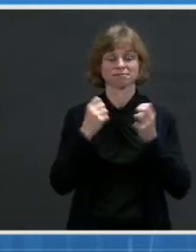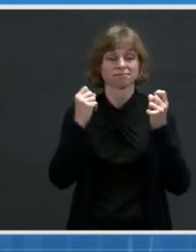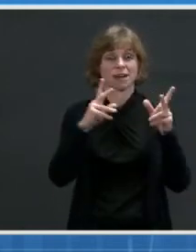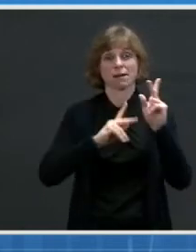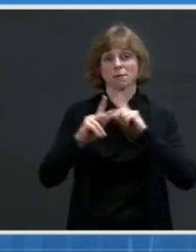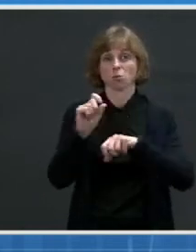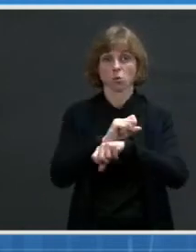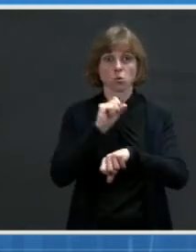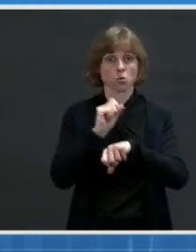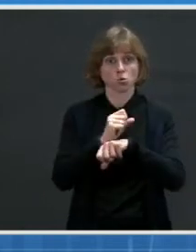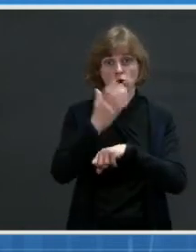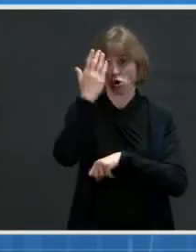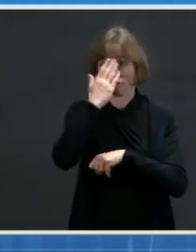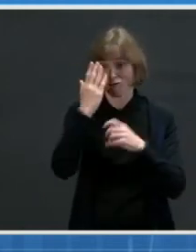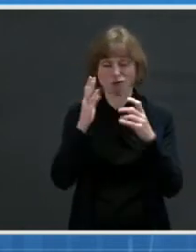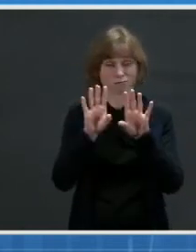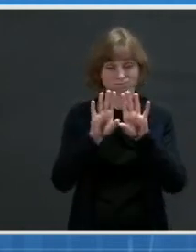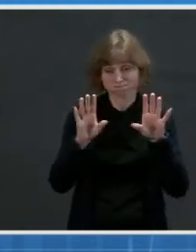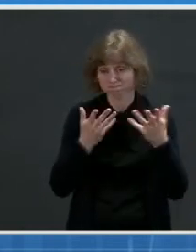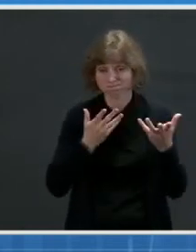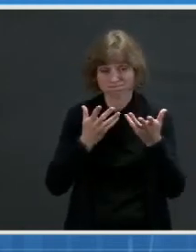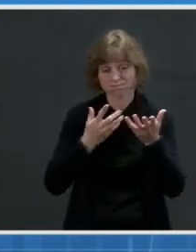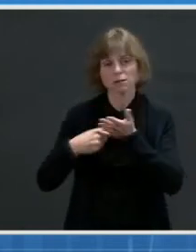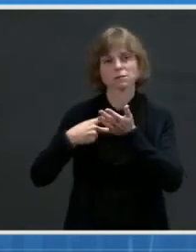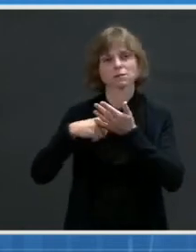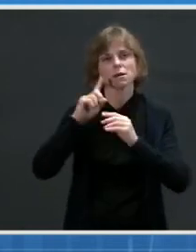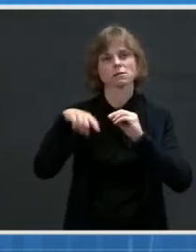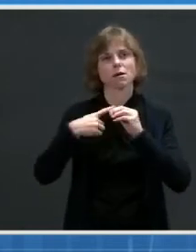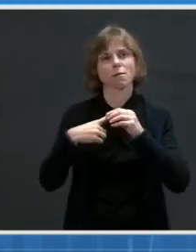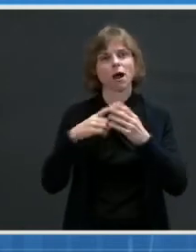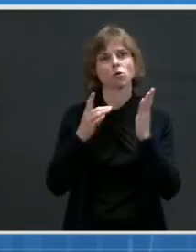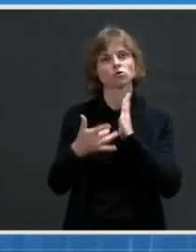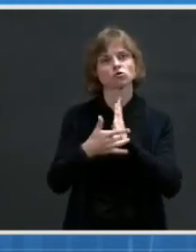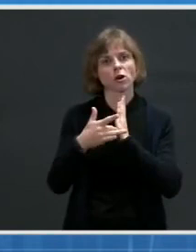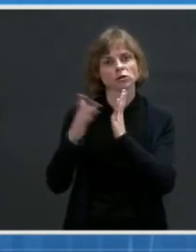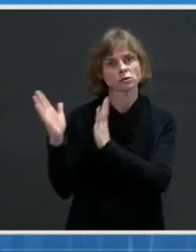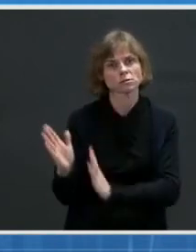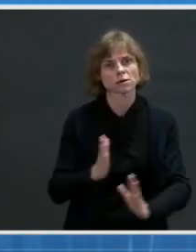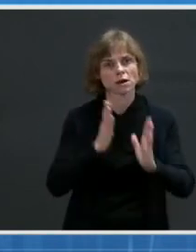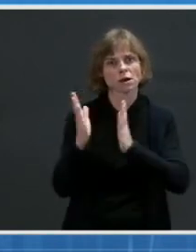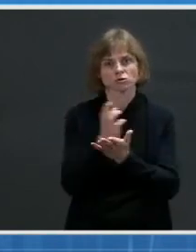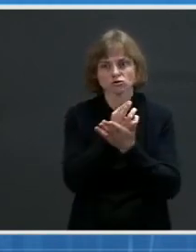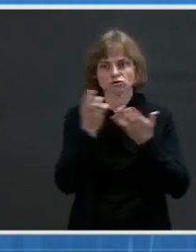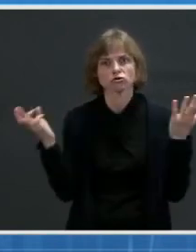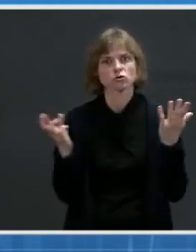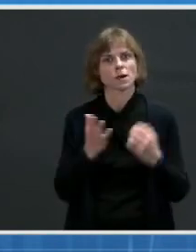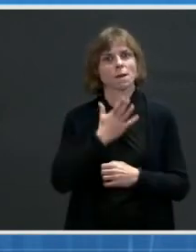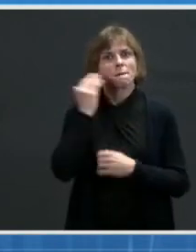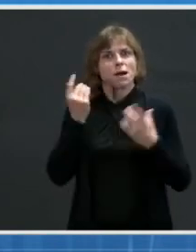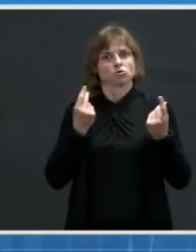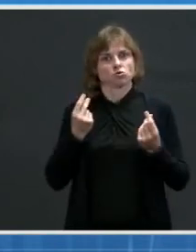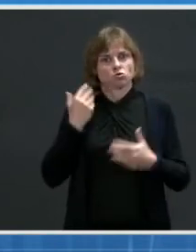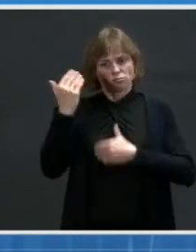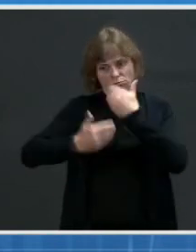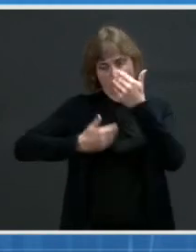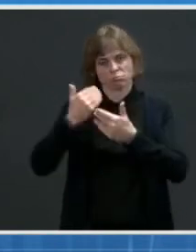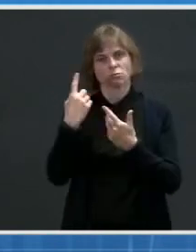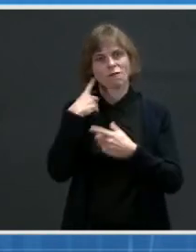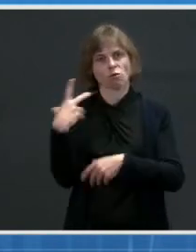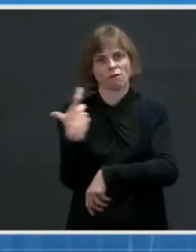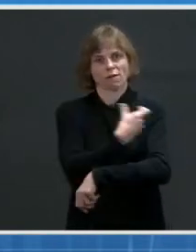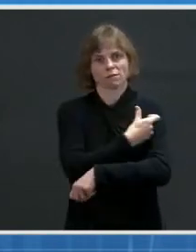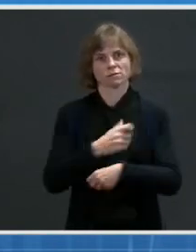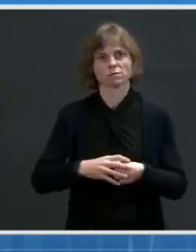on the ground to discuss practical strategies, technical resources, and best practices for vaccination efforts. In a